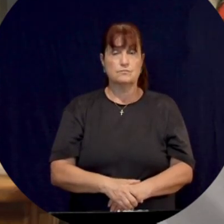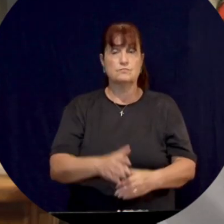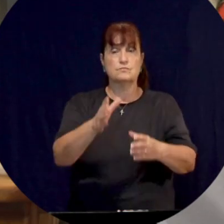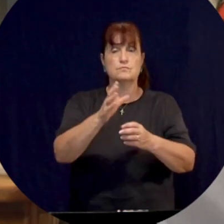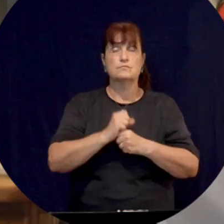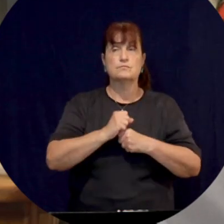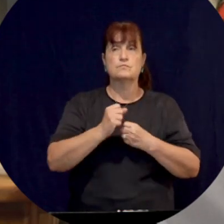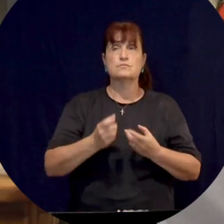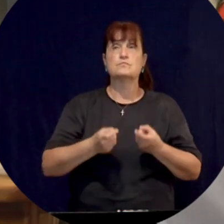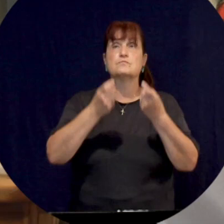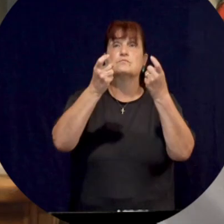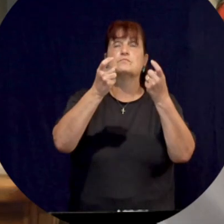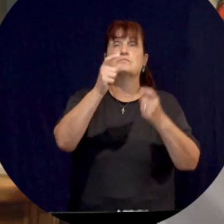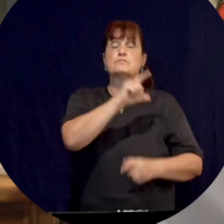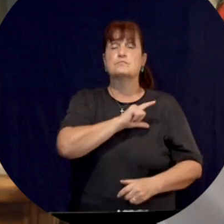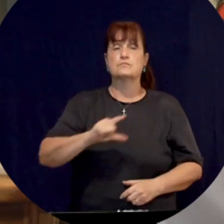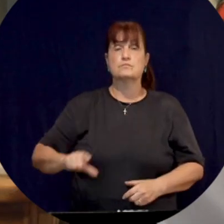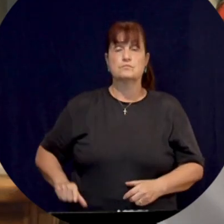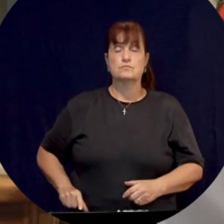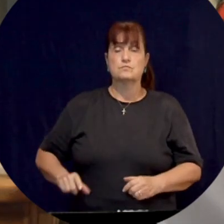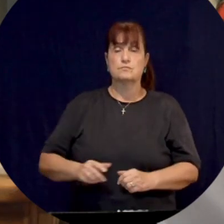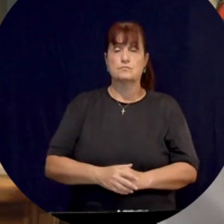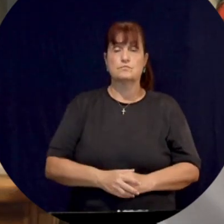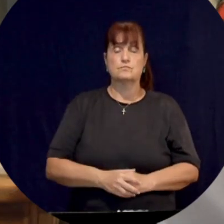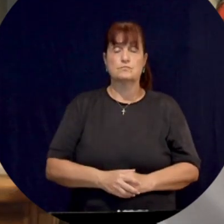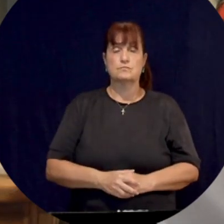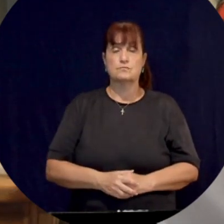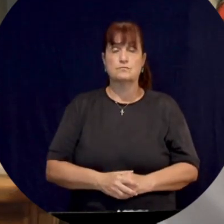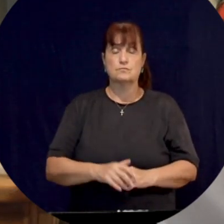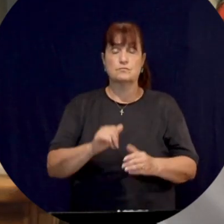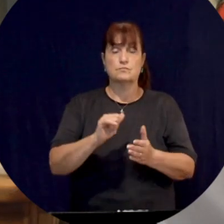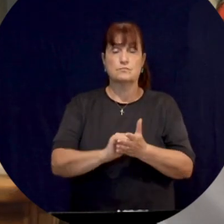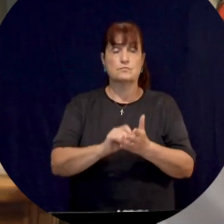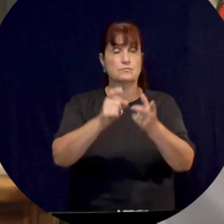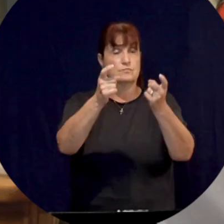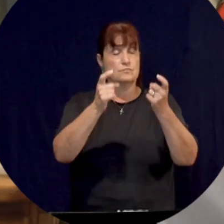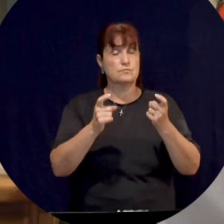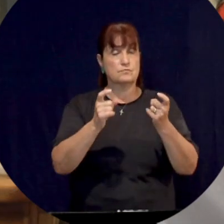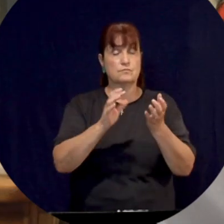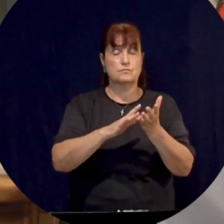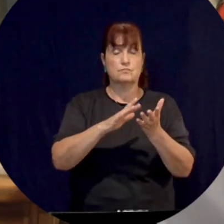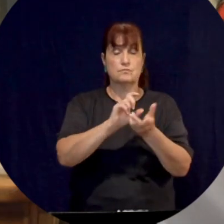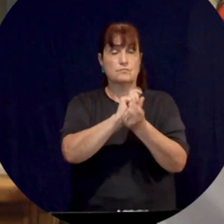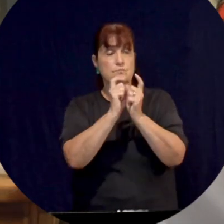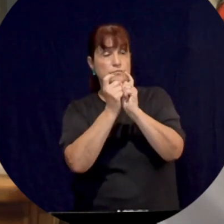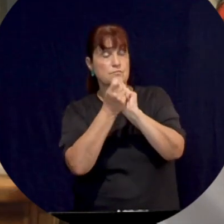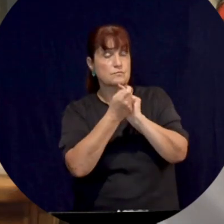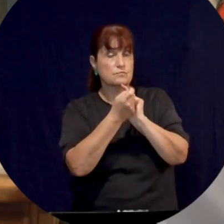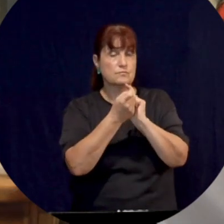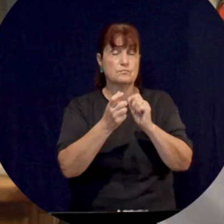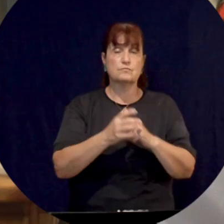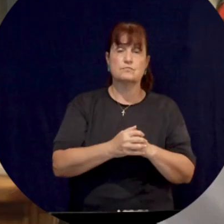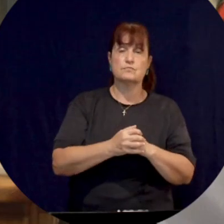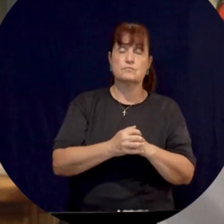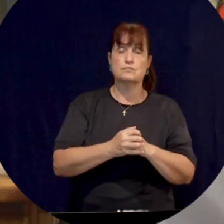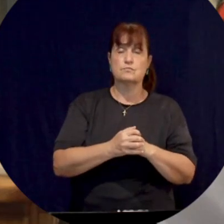Receive our oblation, O Lord, by which is brought about a glorious exchange, that by offering what